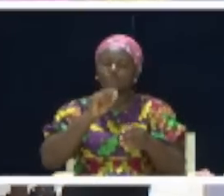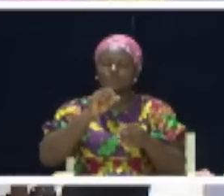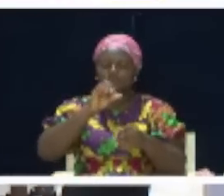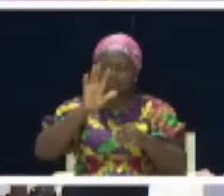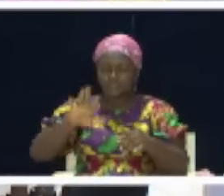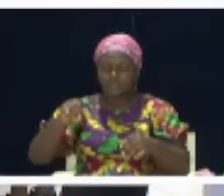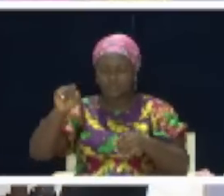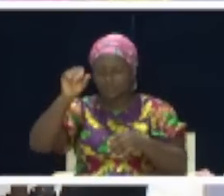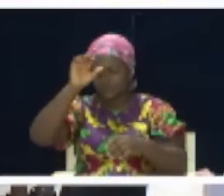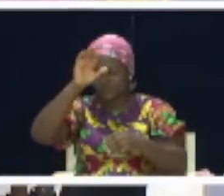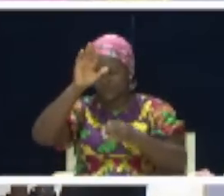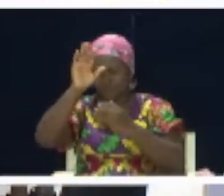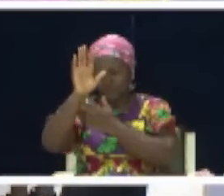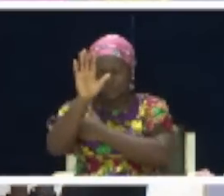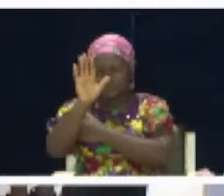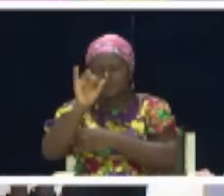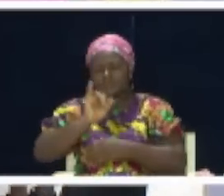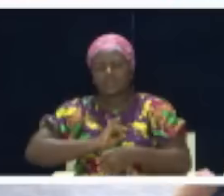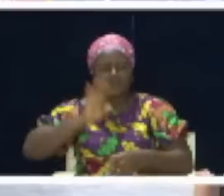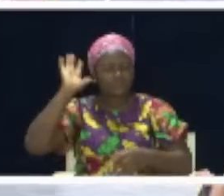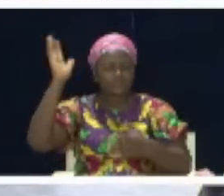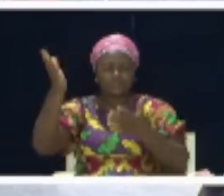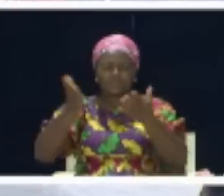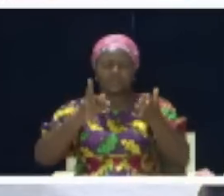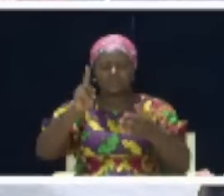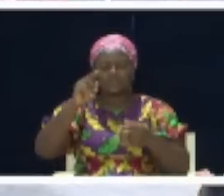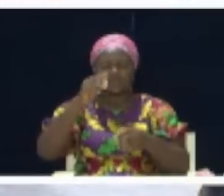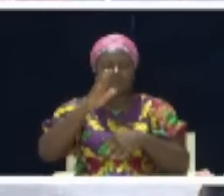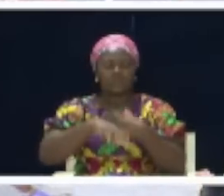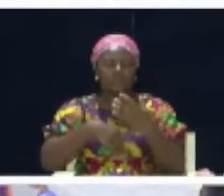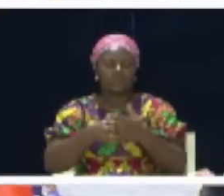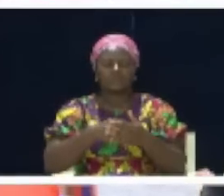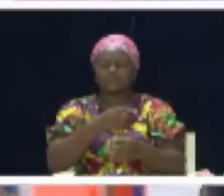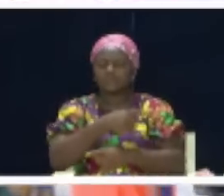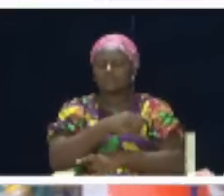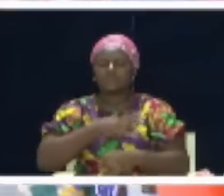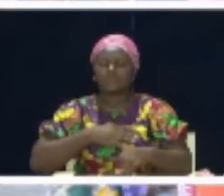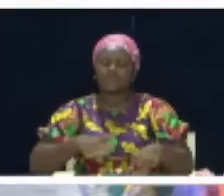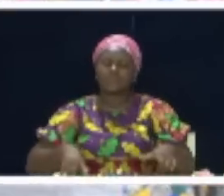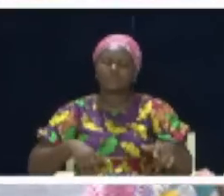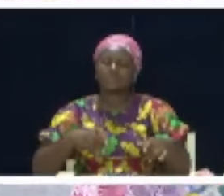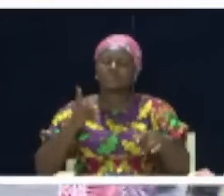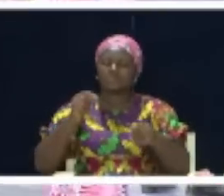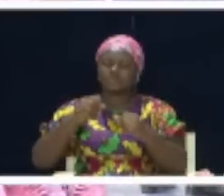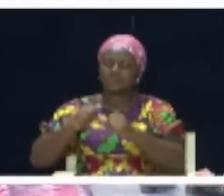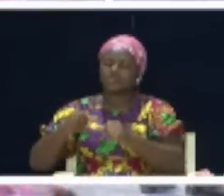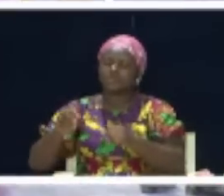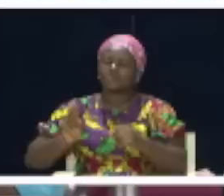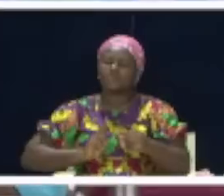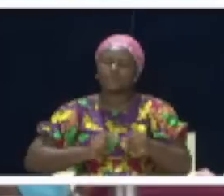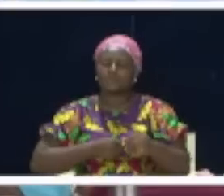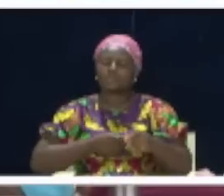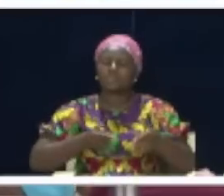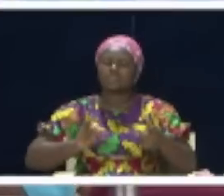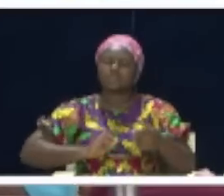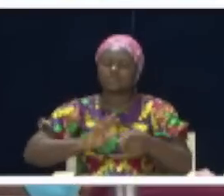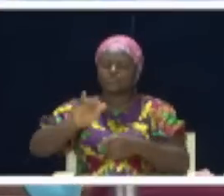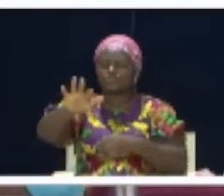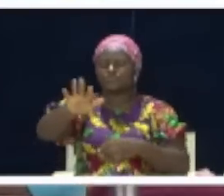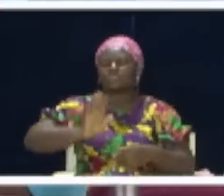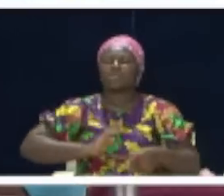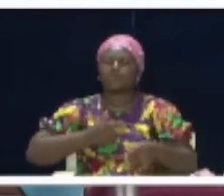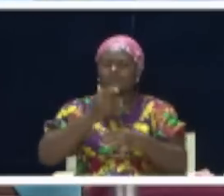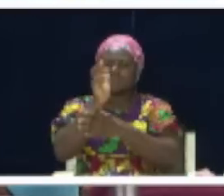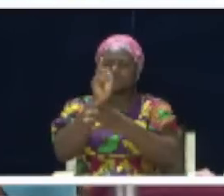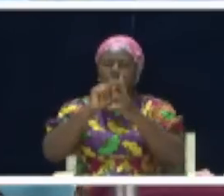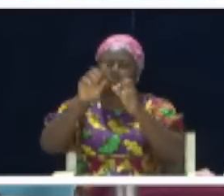life. And the rest of us, let's stretch our hands towards these people and intercede for them.